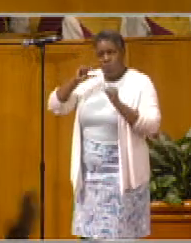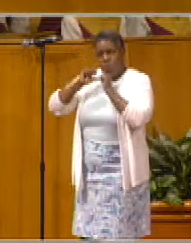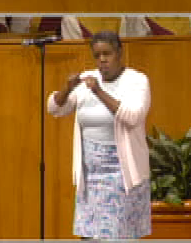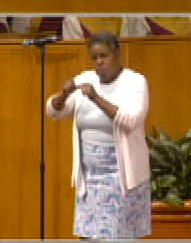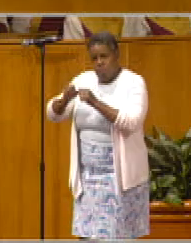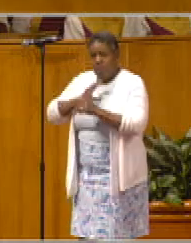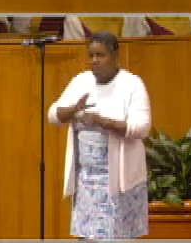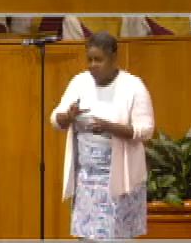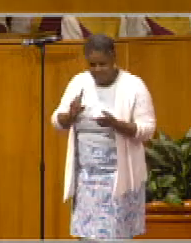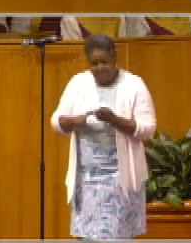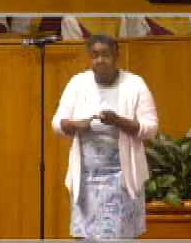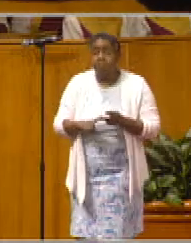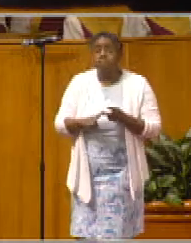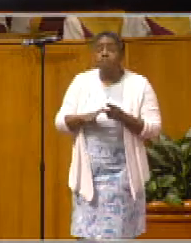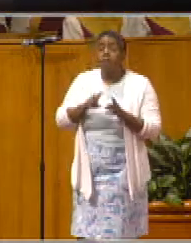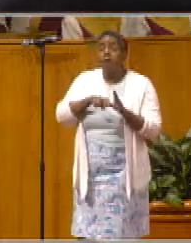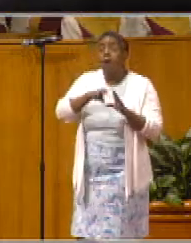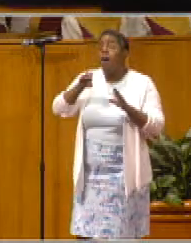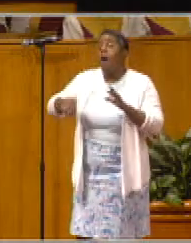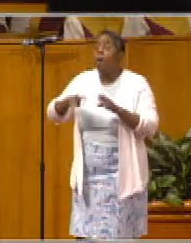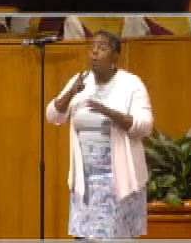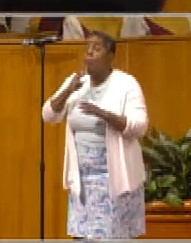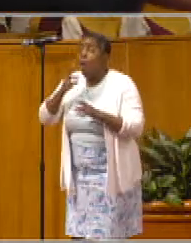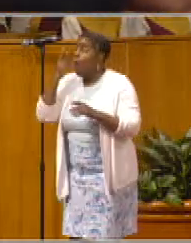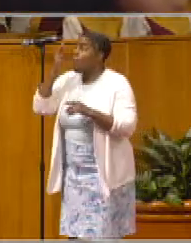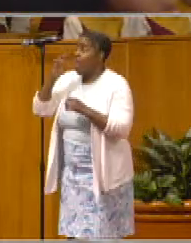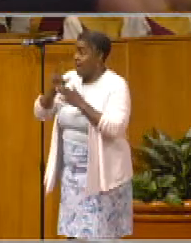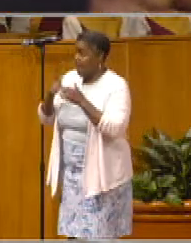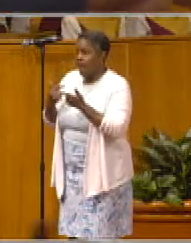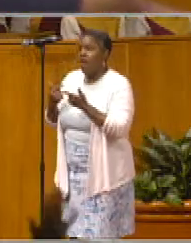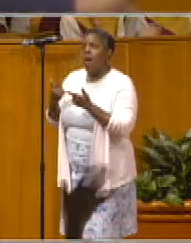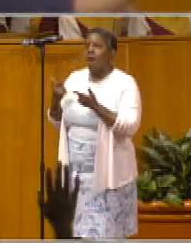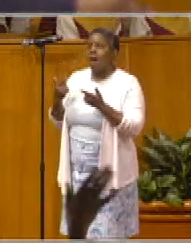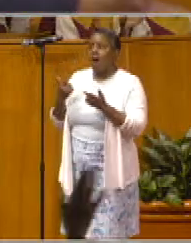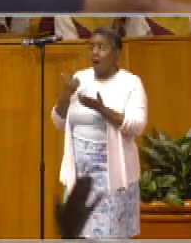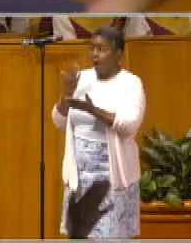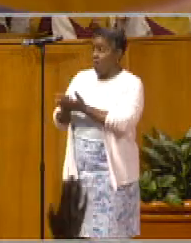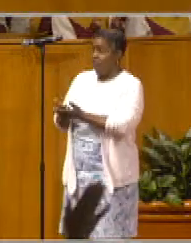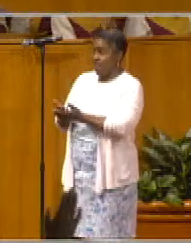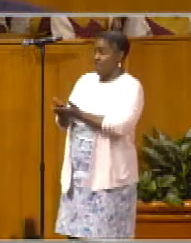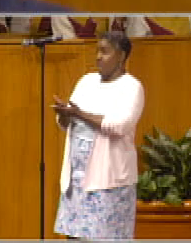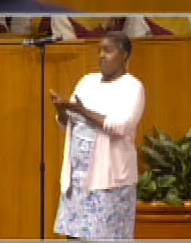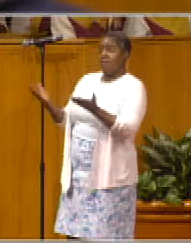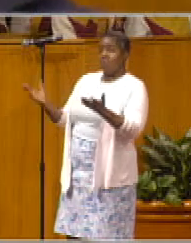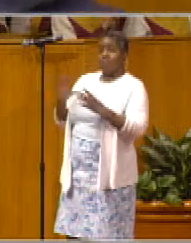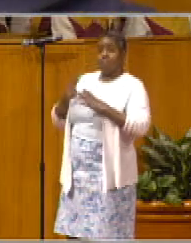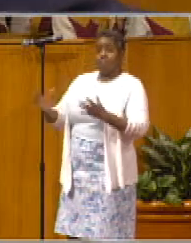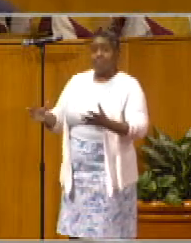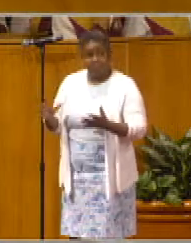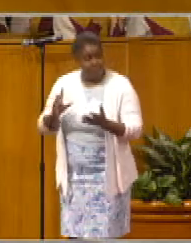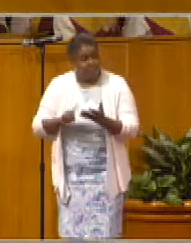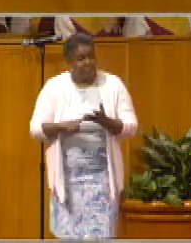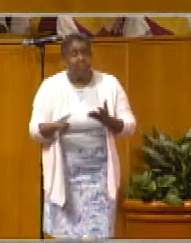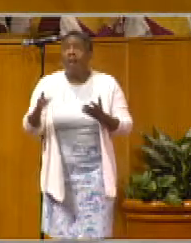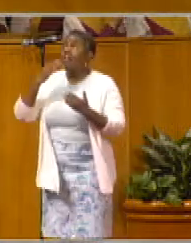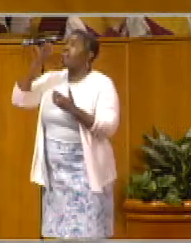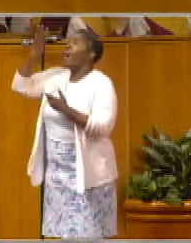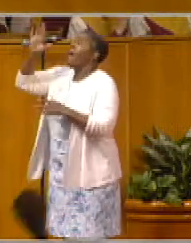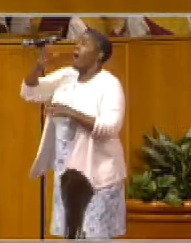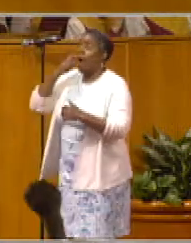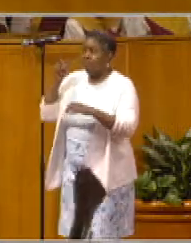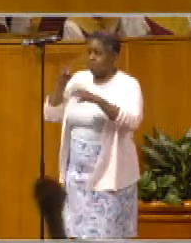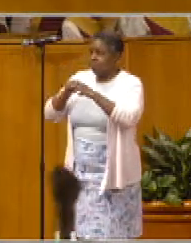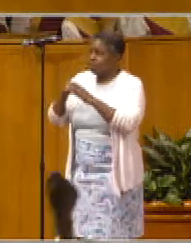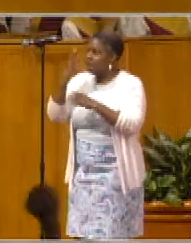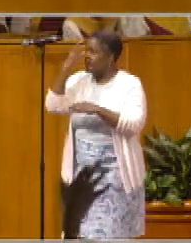Winning is getting out the water and realizing you made it with nothing. Winning is just thanking God you can lay your head down